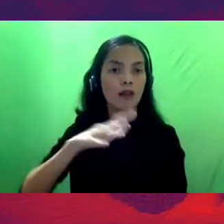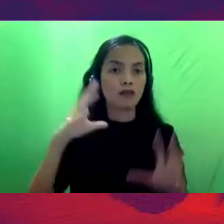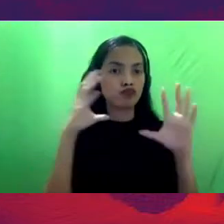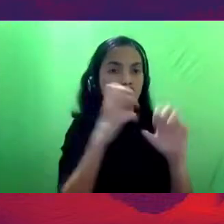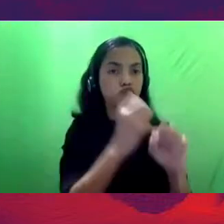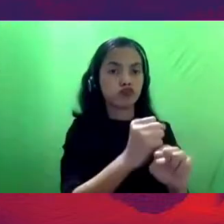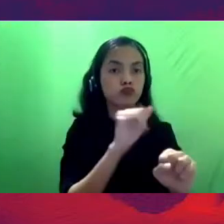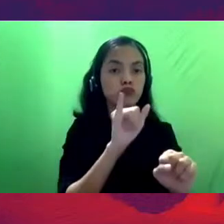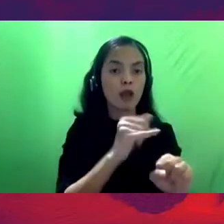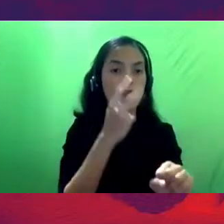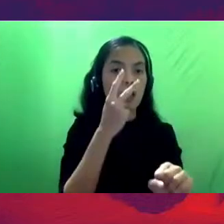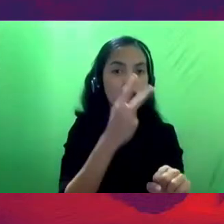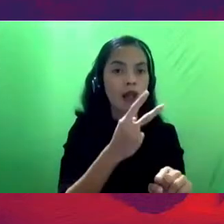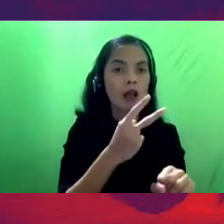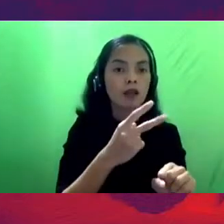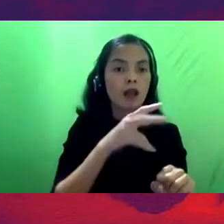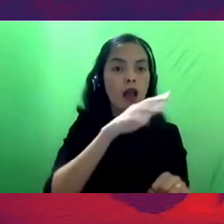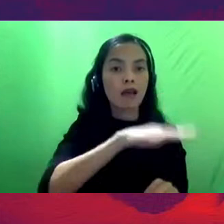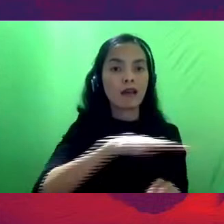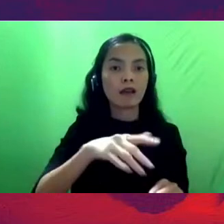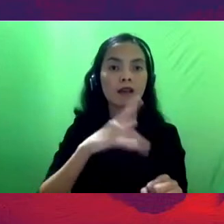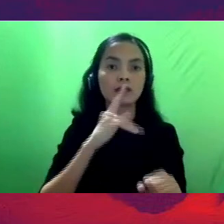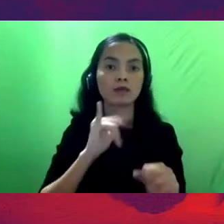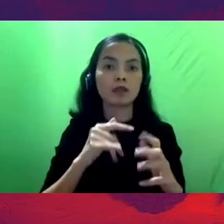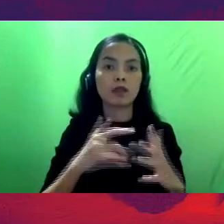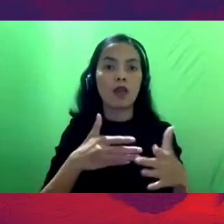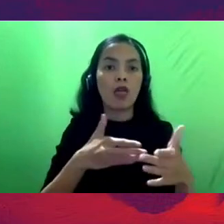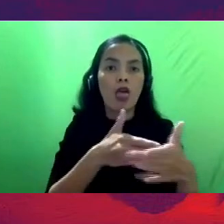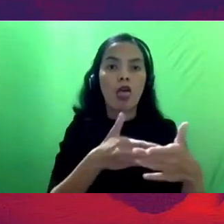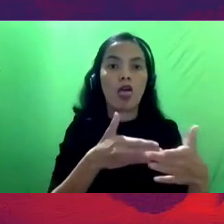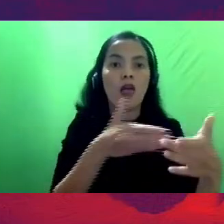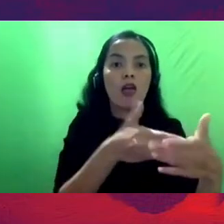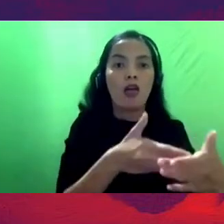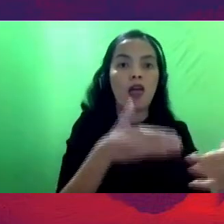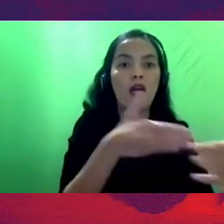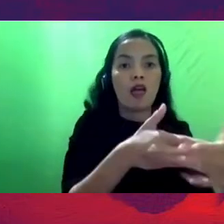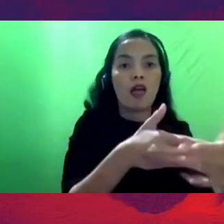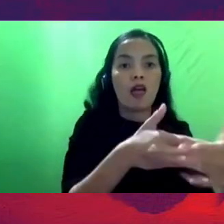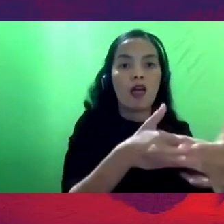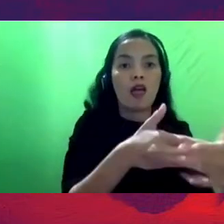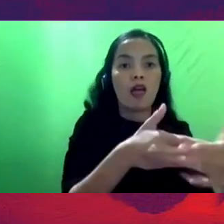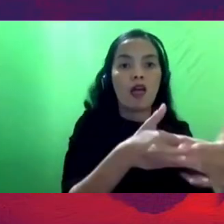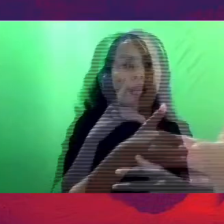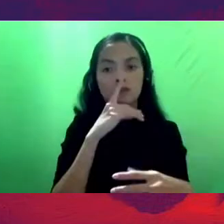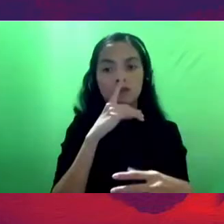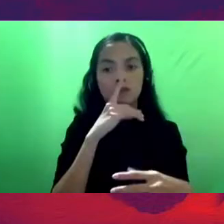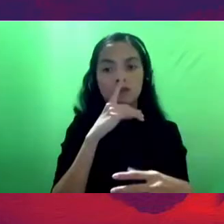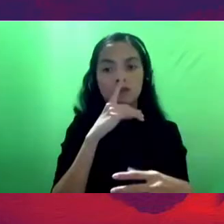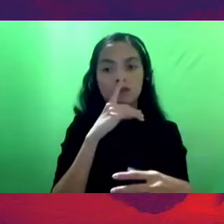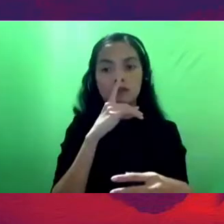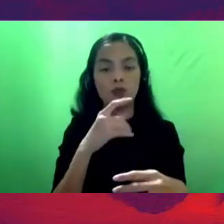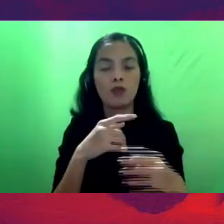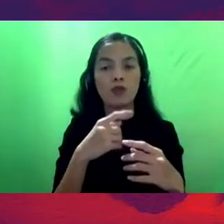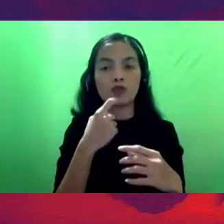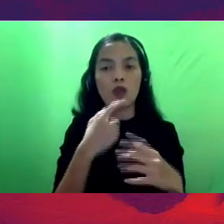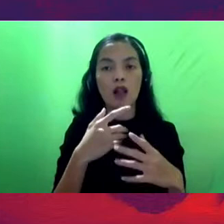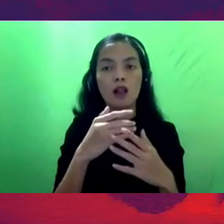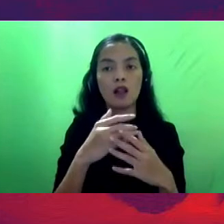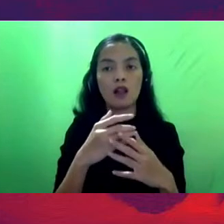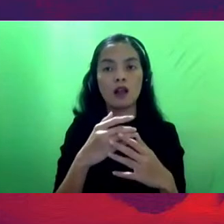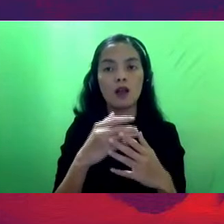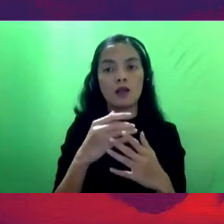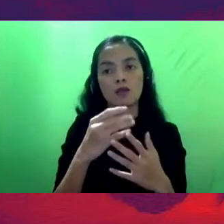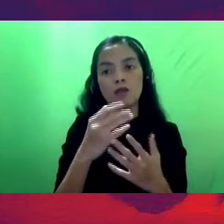are facing multidimensional challenges in terms of income loss experienced by the family. The